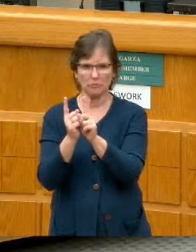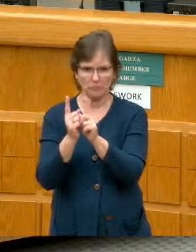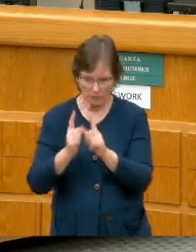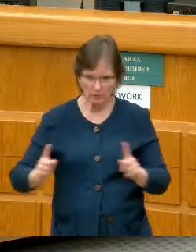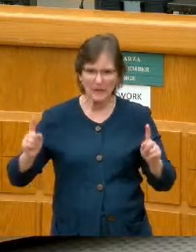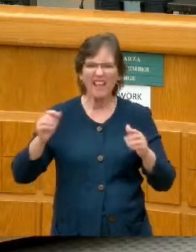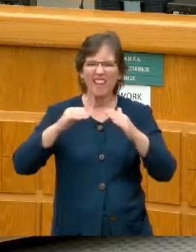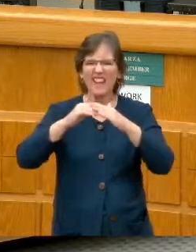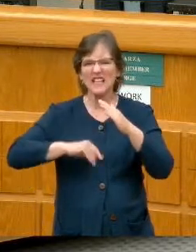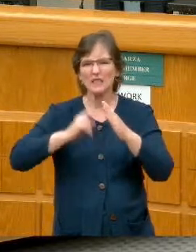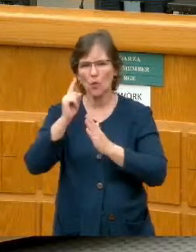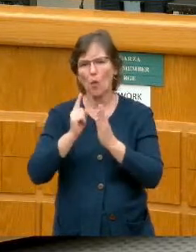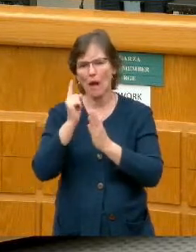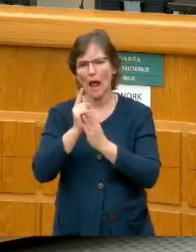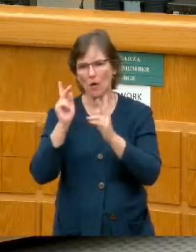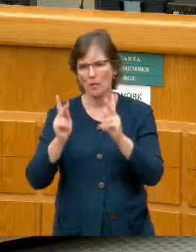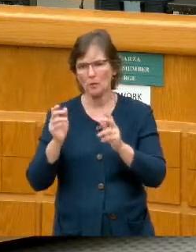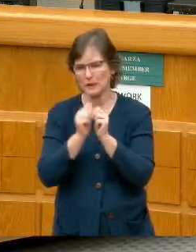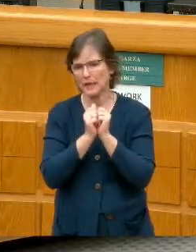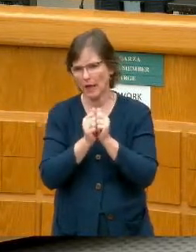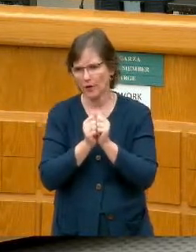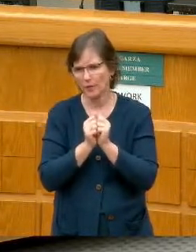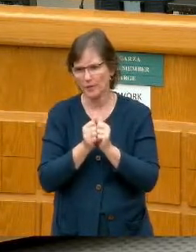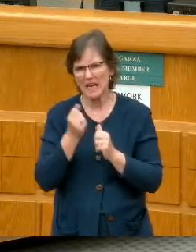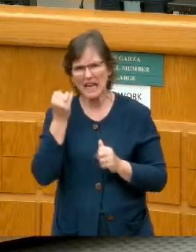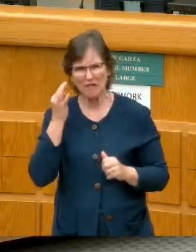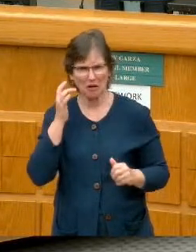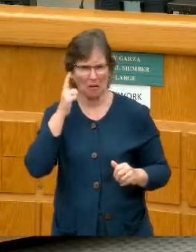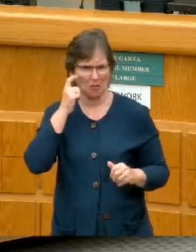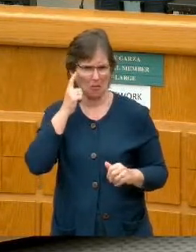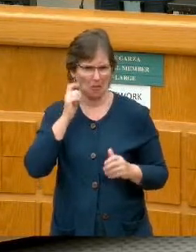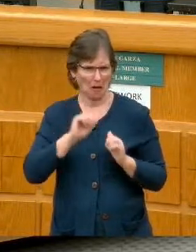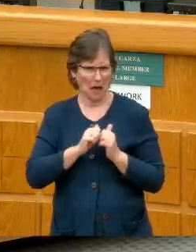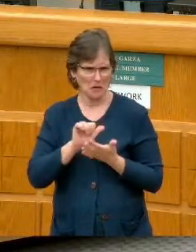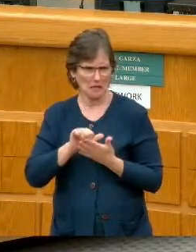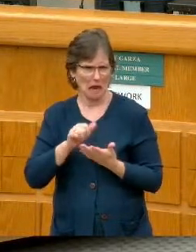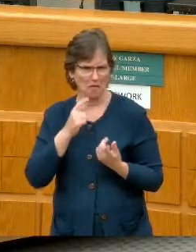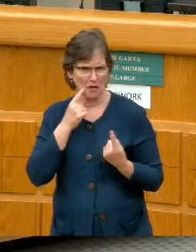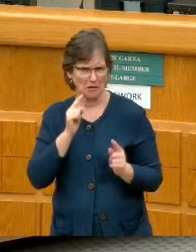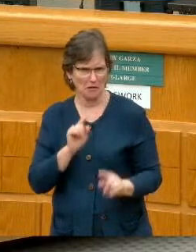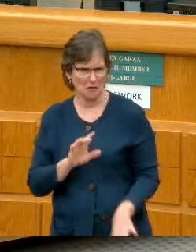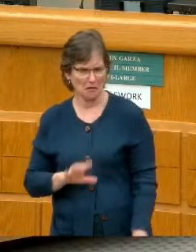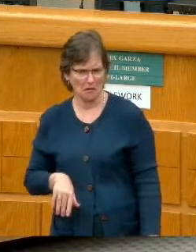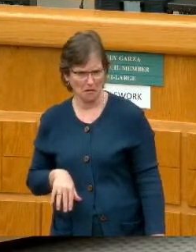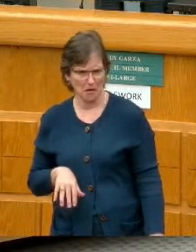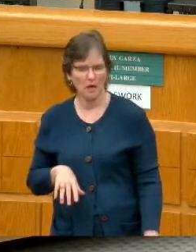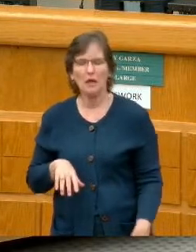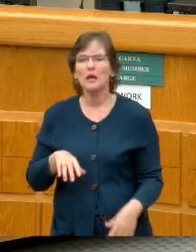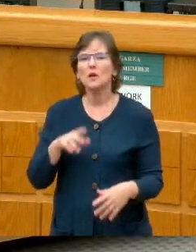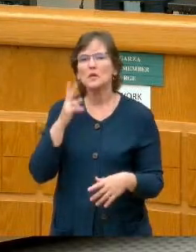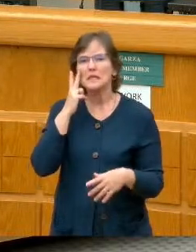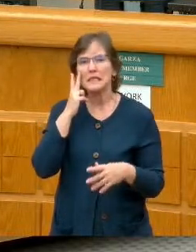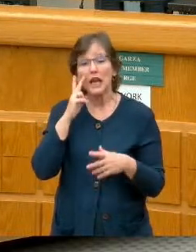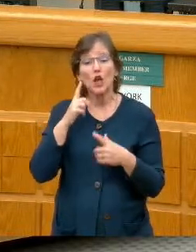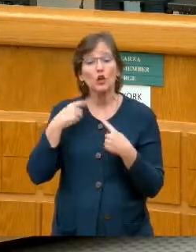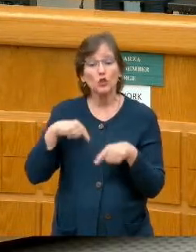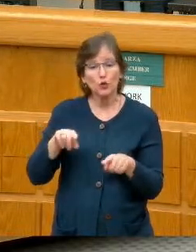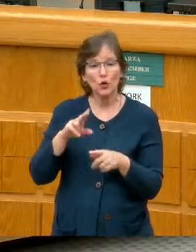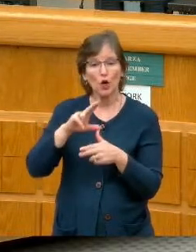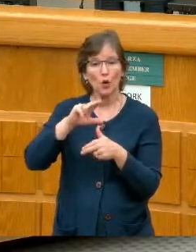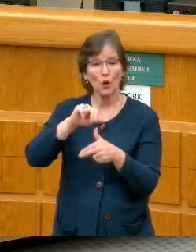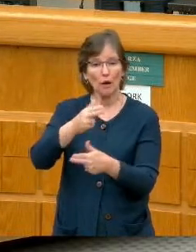you're skeptical about whether this works or not, you can see during Hurricane Hannah, it was one of the lowest amounts